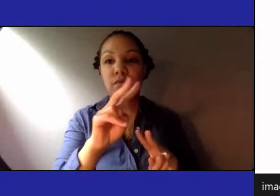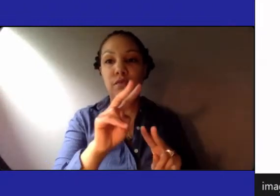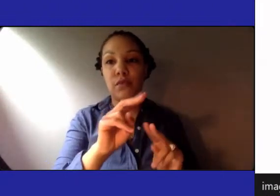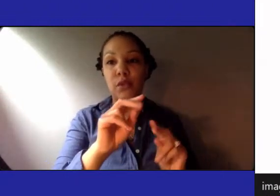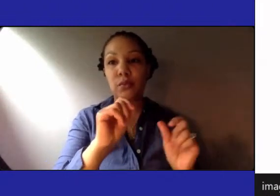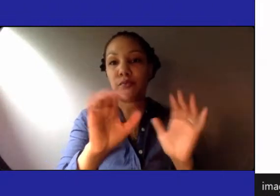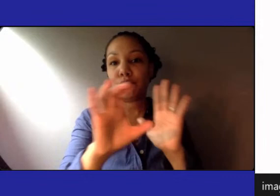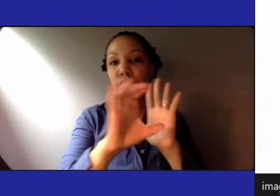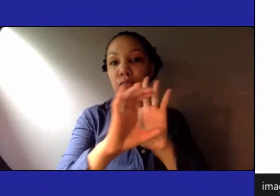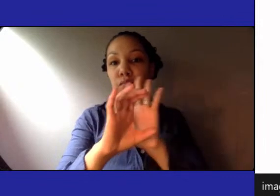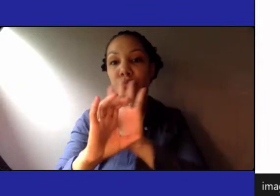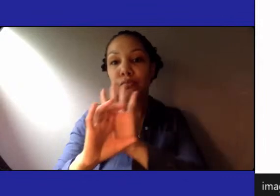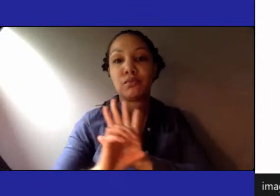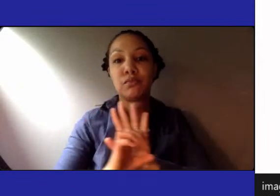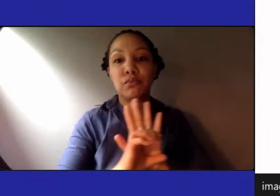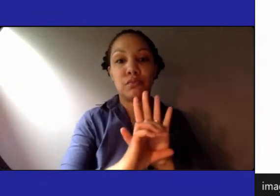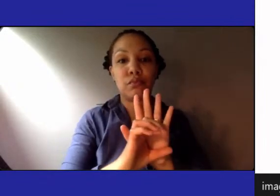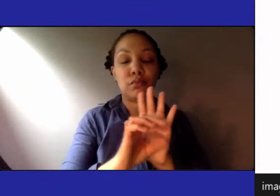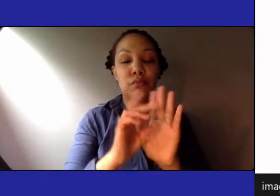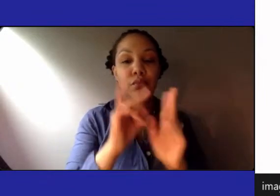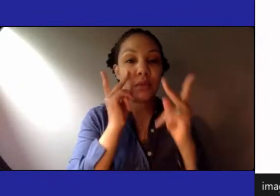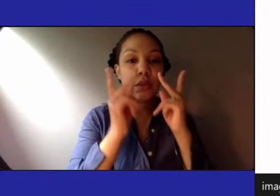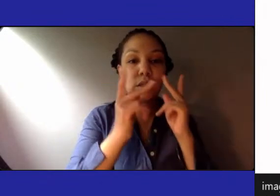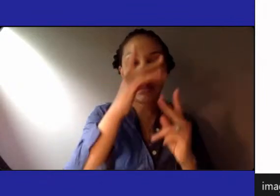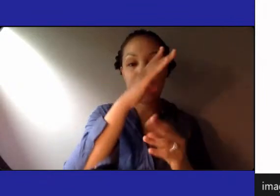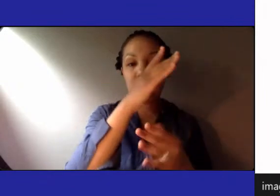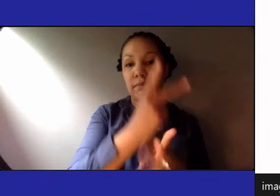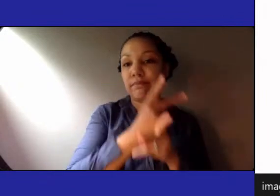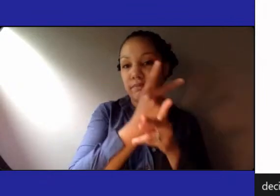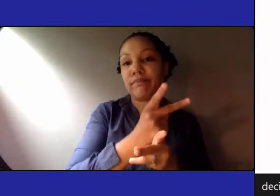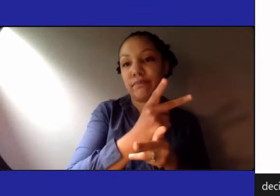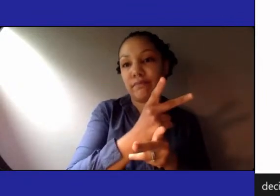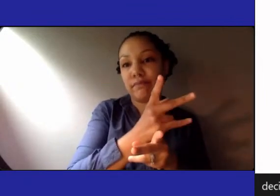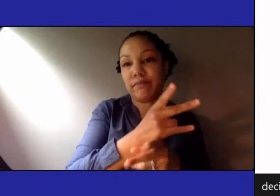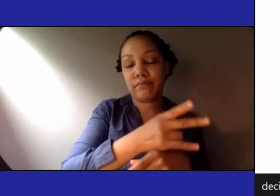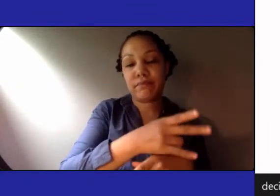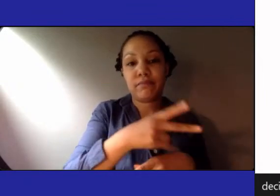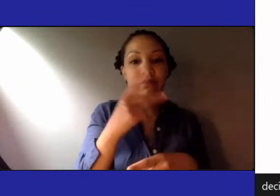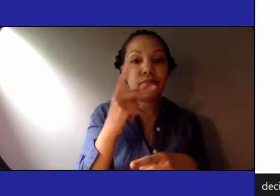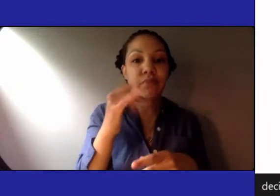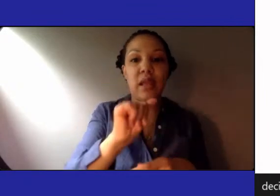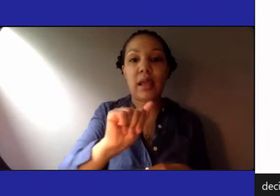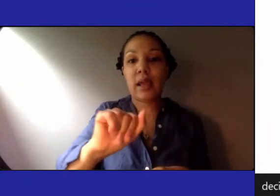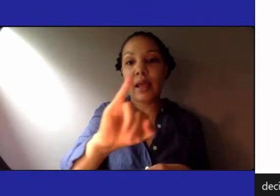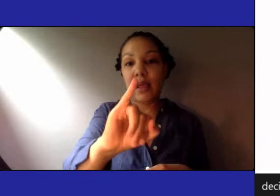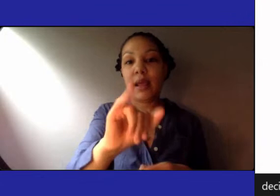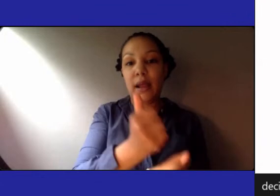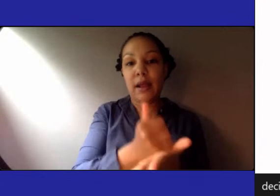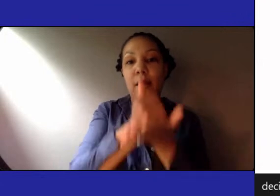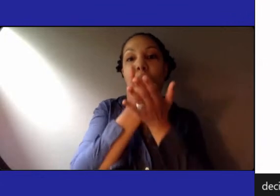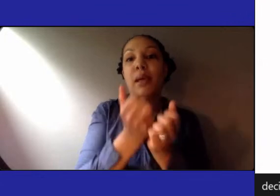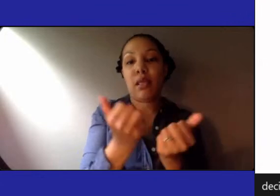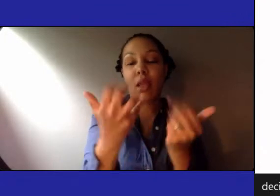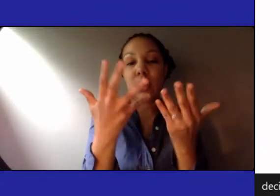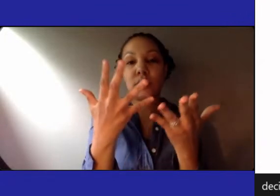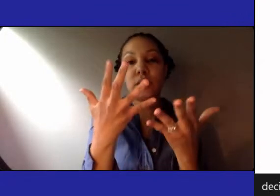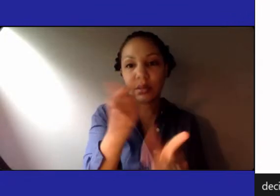stroke care is important. And then lastly, it's a communication tool that enables